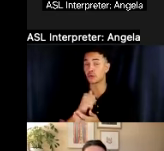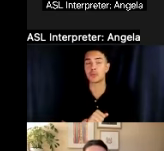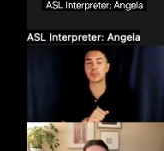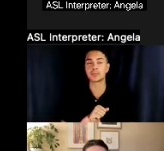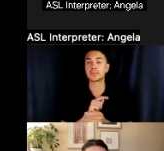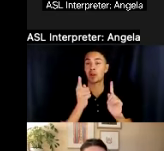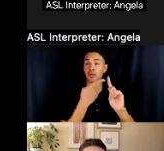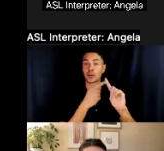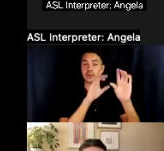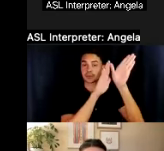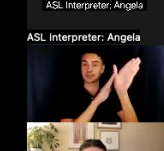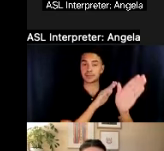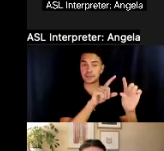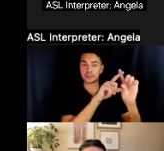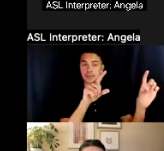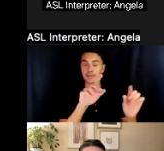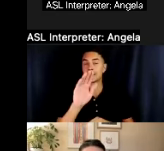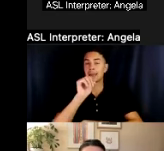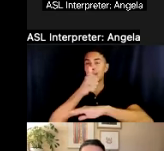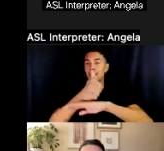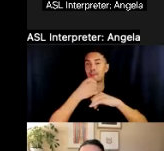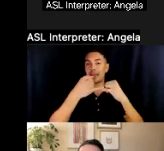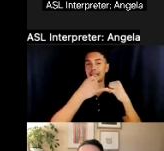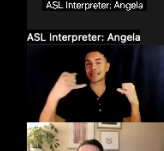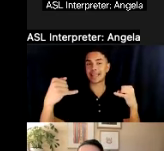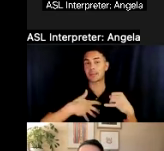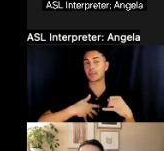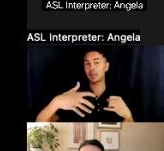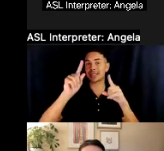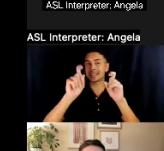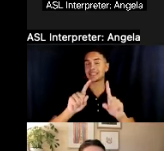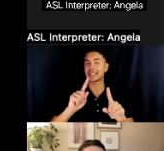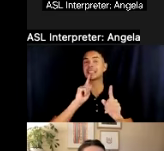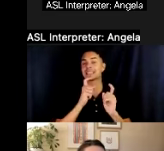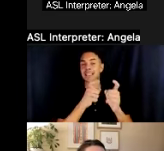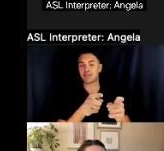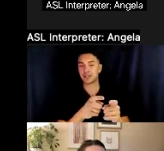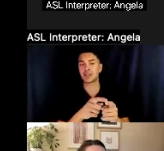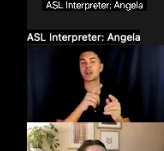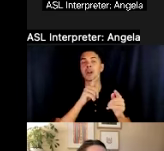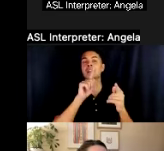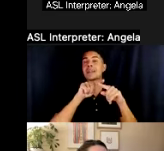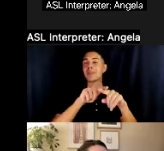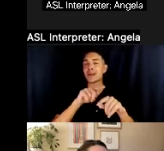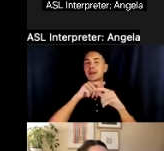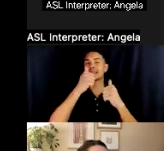pregnancy test is usually administered according to the facility and jurisdictional policy. I